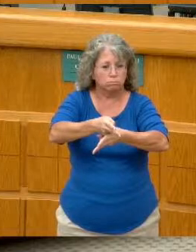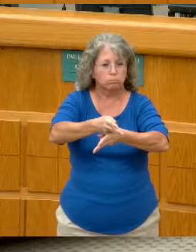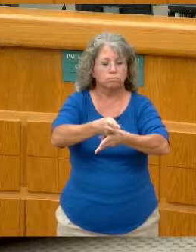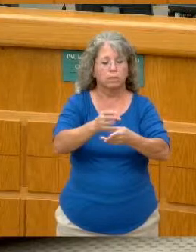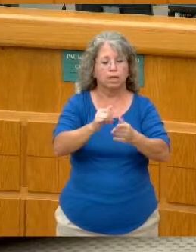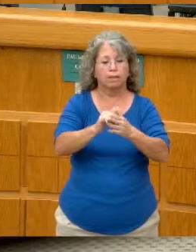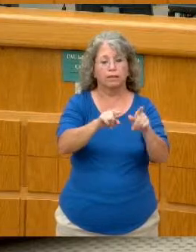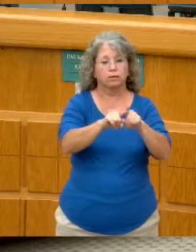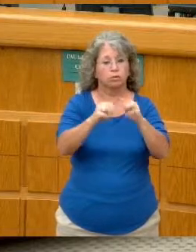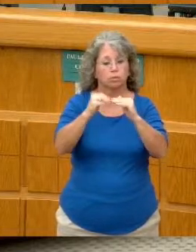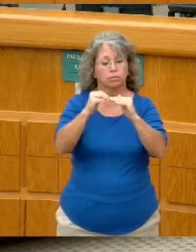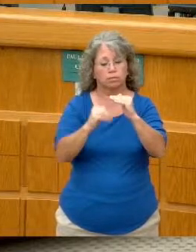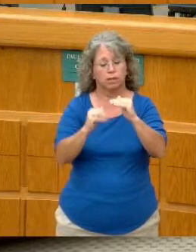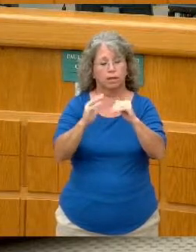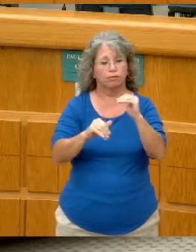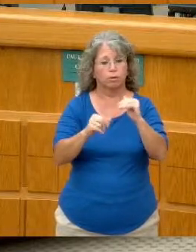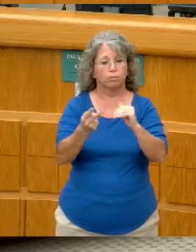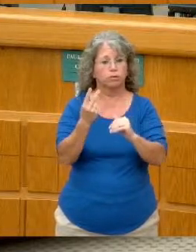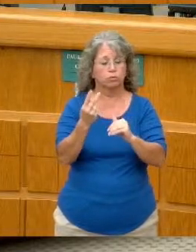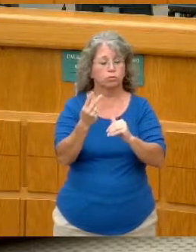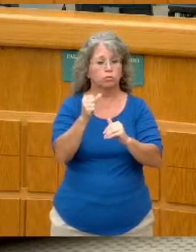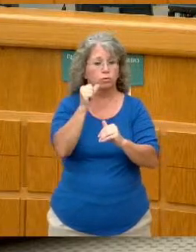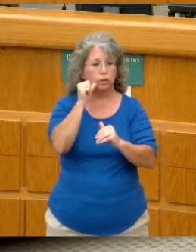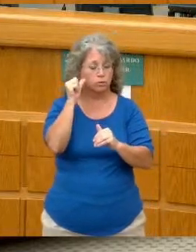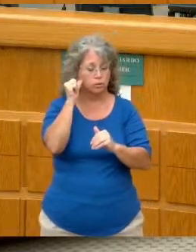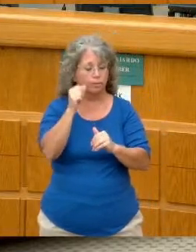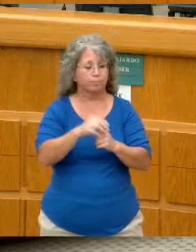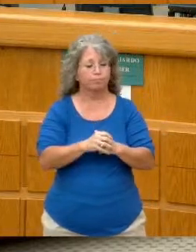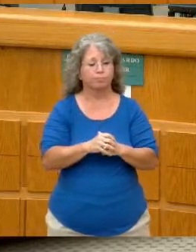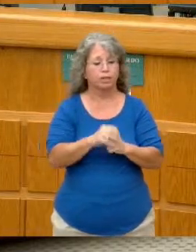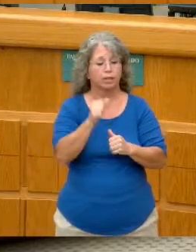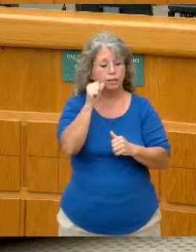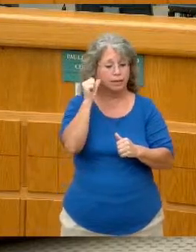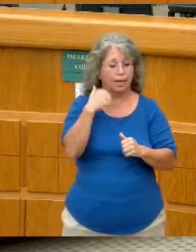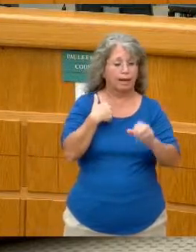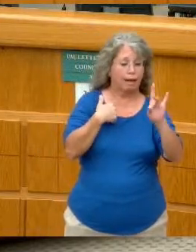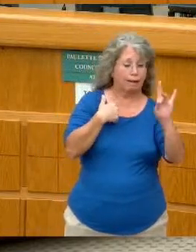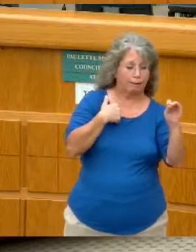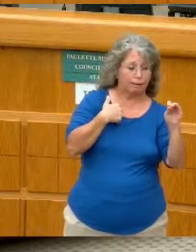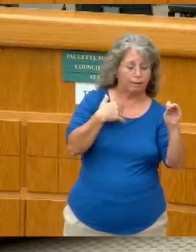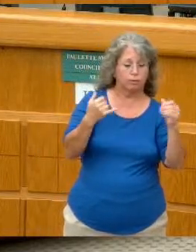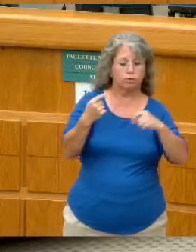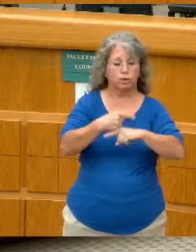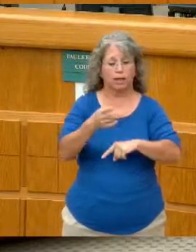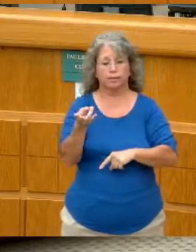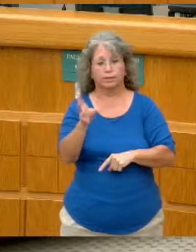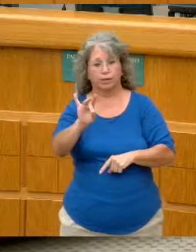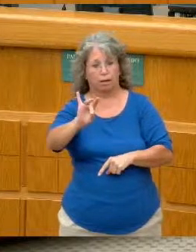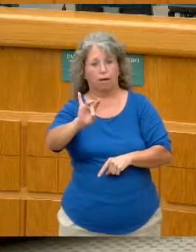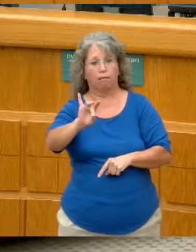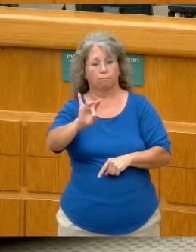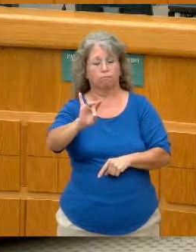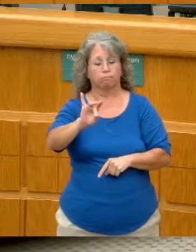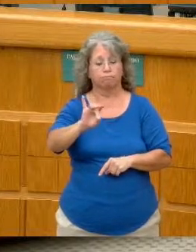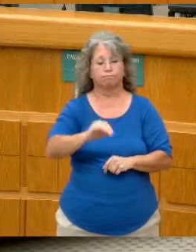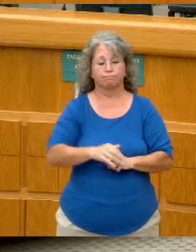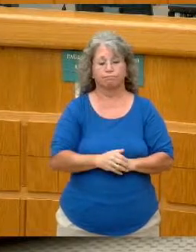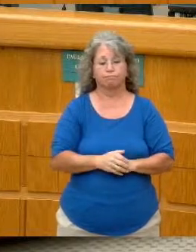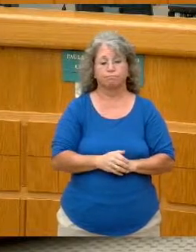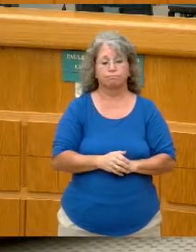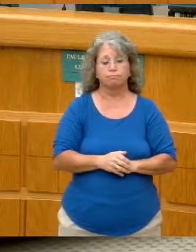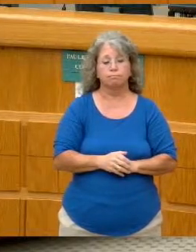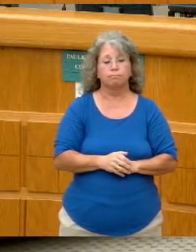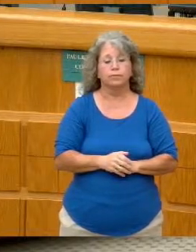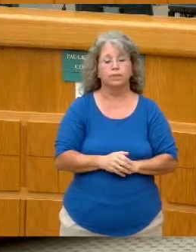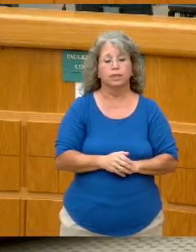from yesterday when we had 80 people in ICU yesterday. Today, it's 78, a decrease of 2. And then on the number